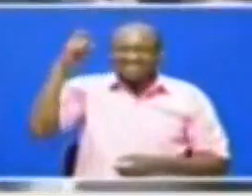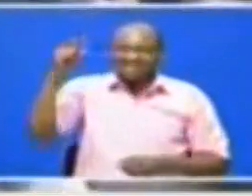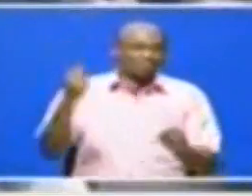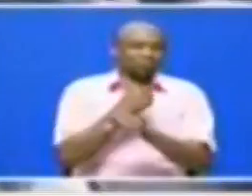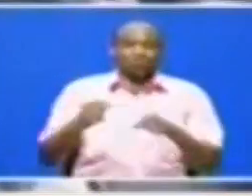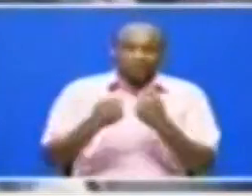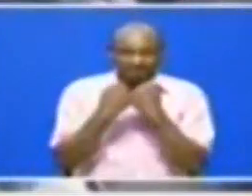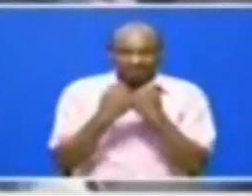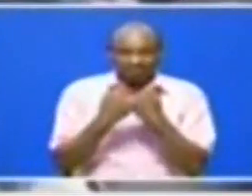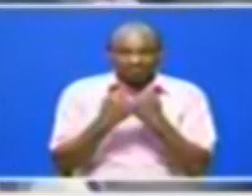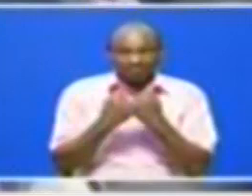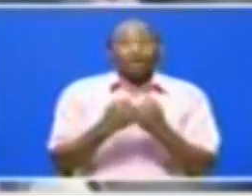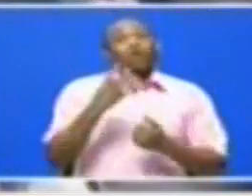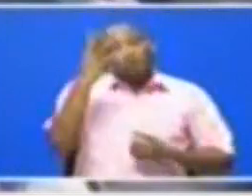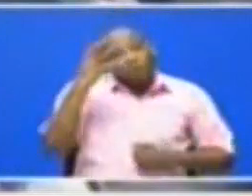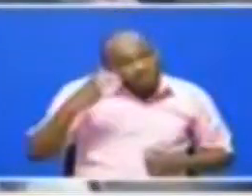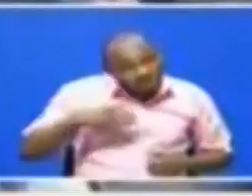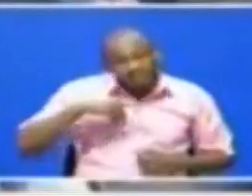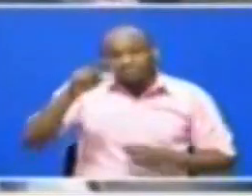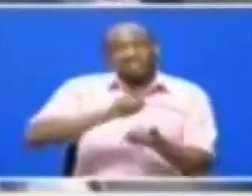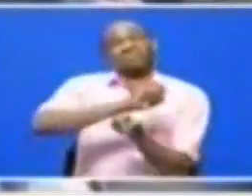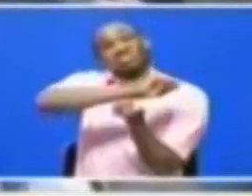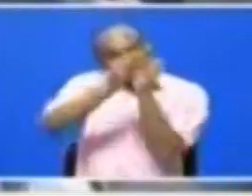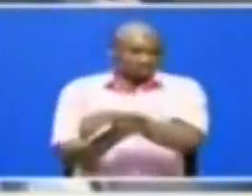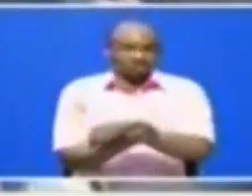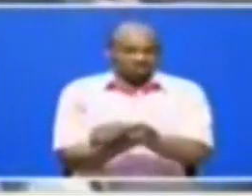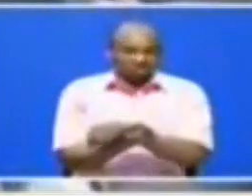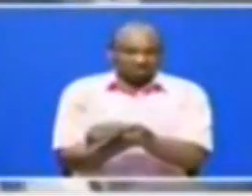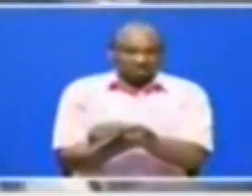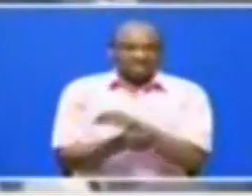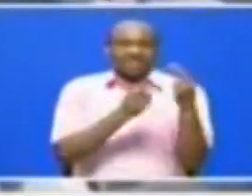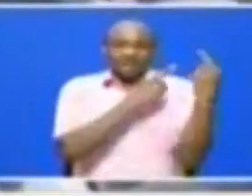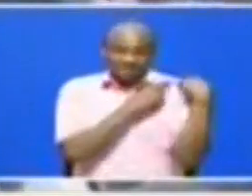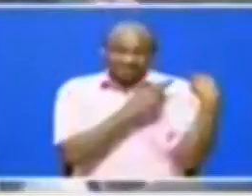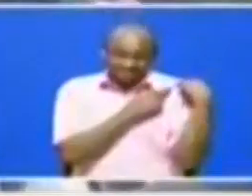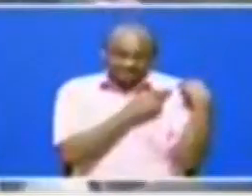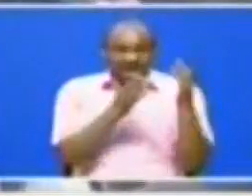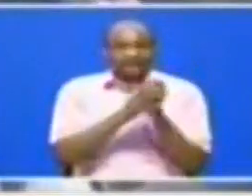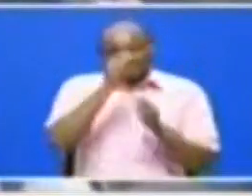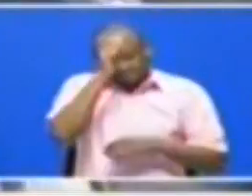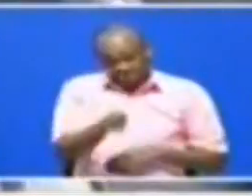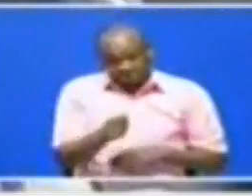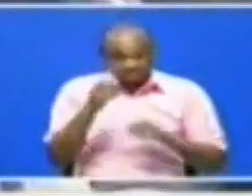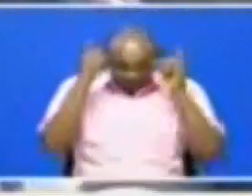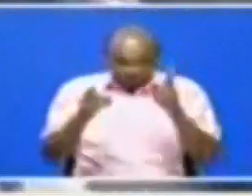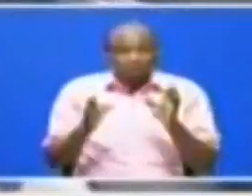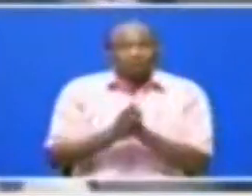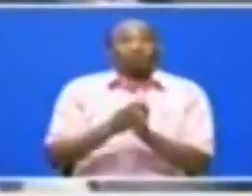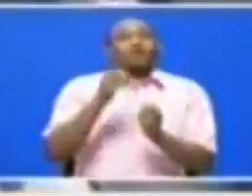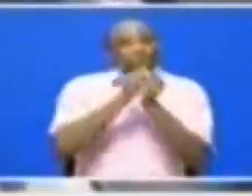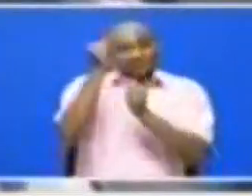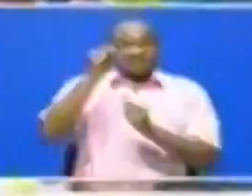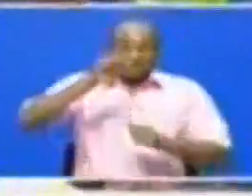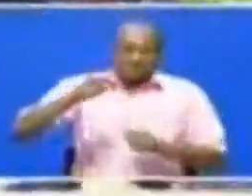Four people have gone to overturn the mandate and the verdict of 15